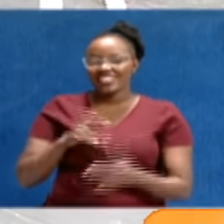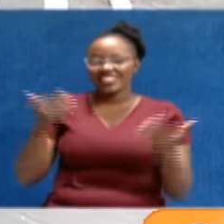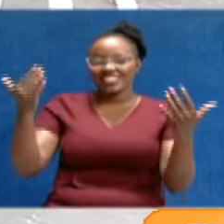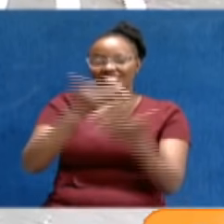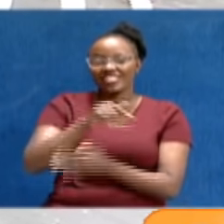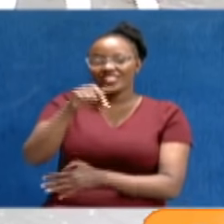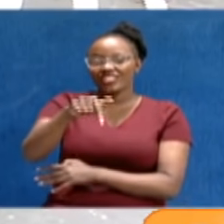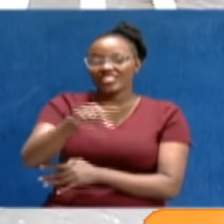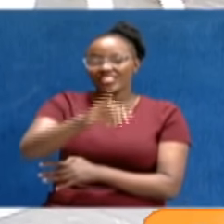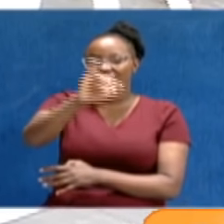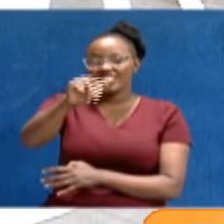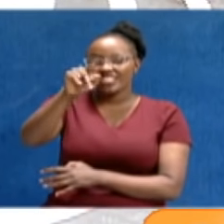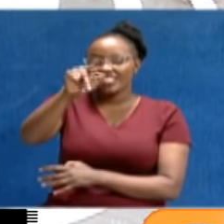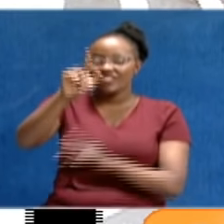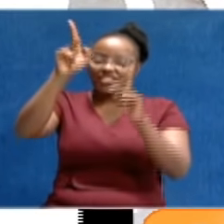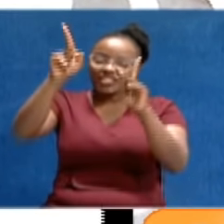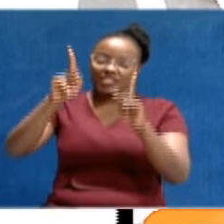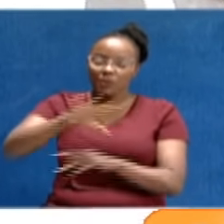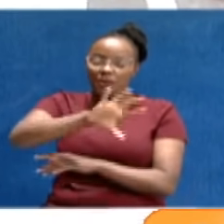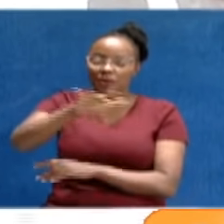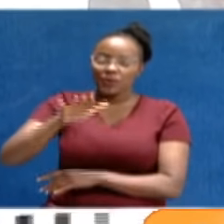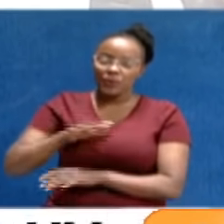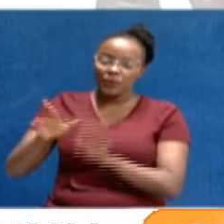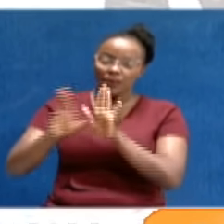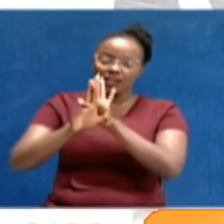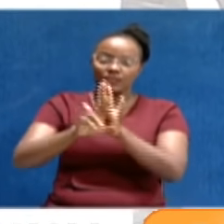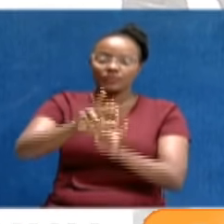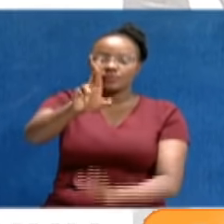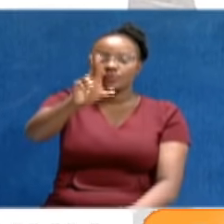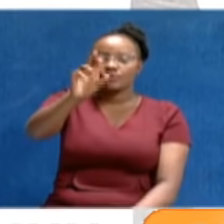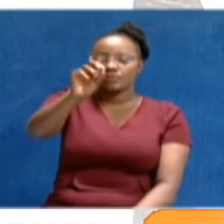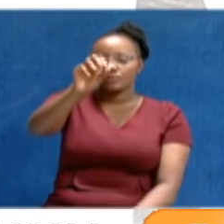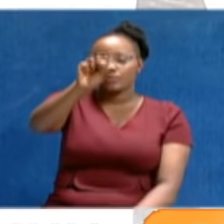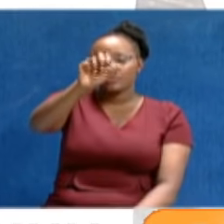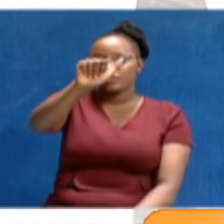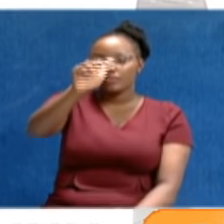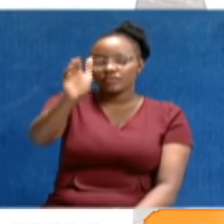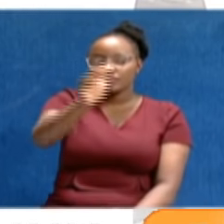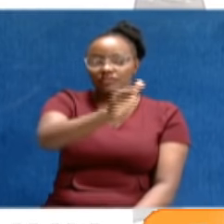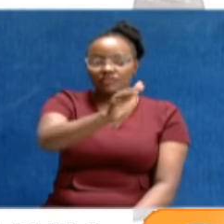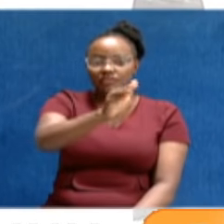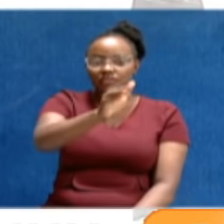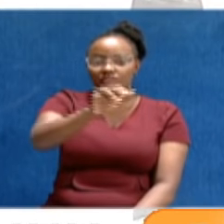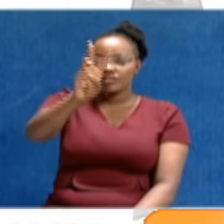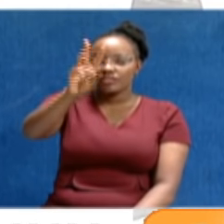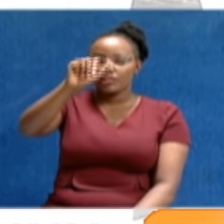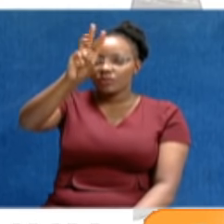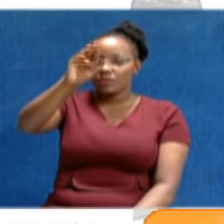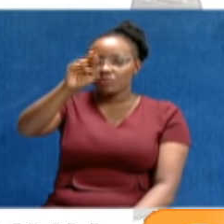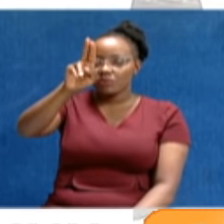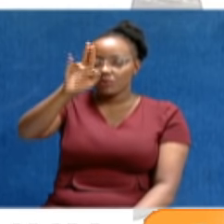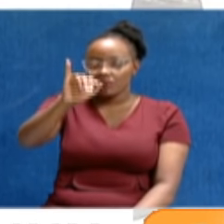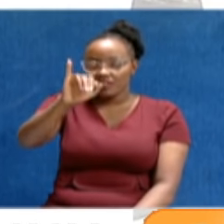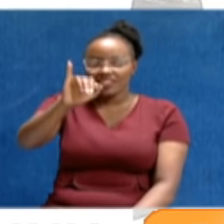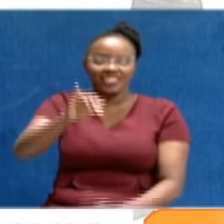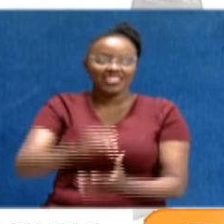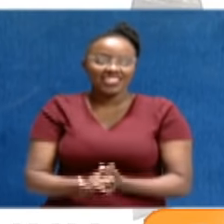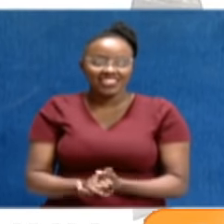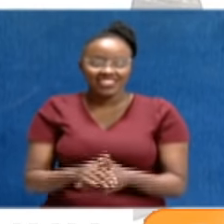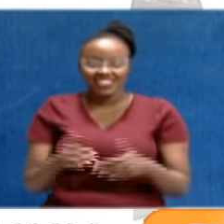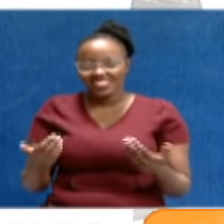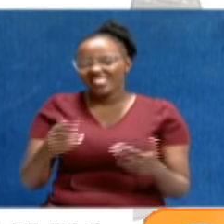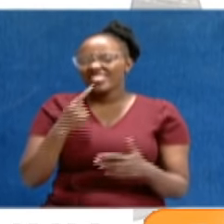Night on the bench, Kisumu County woman rep Rosa Akinyibuyu looking at Waboi. I've